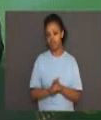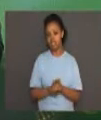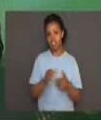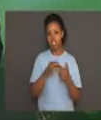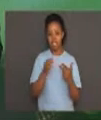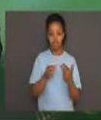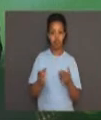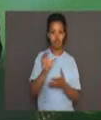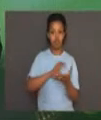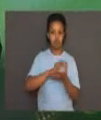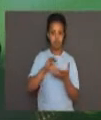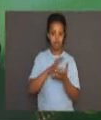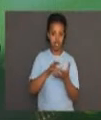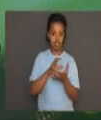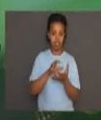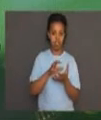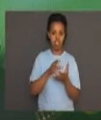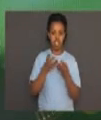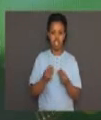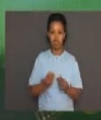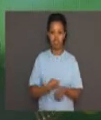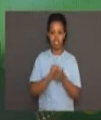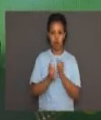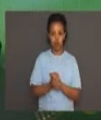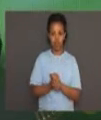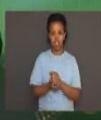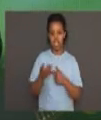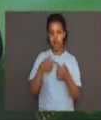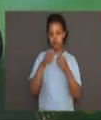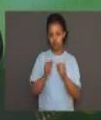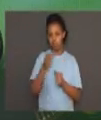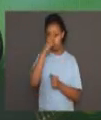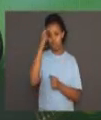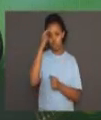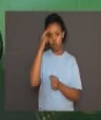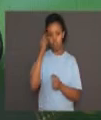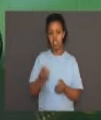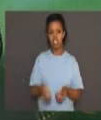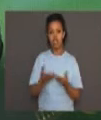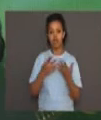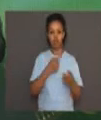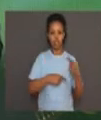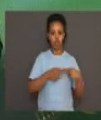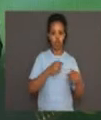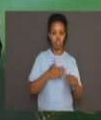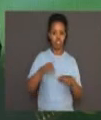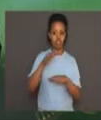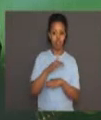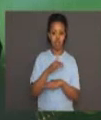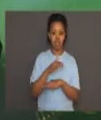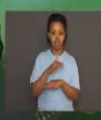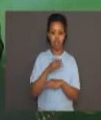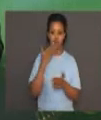Selective breeding causes evolution because, over many generations,